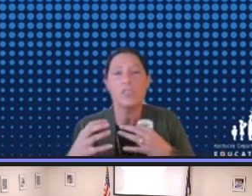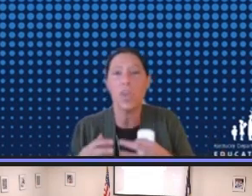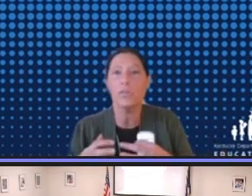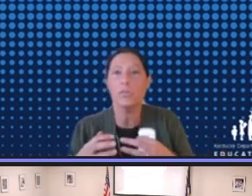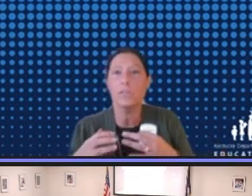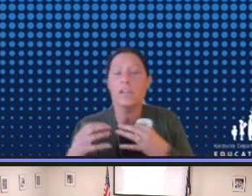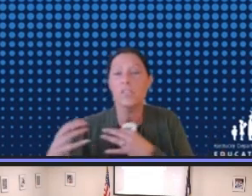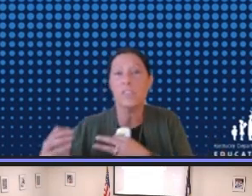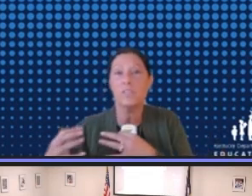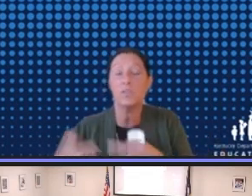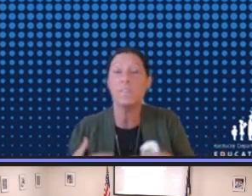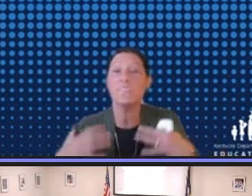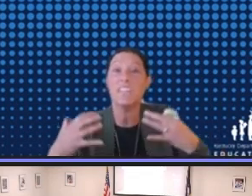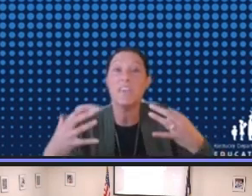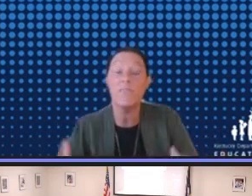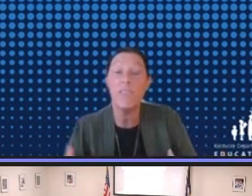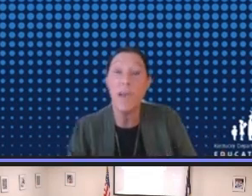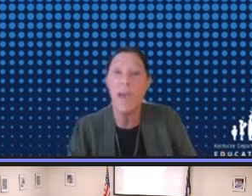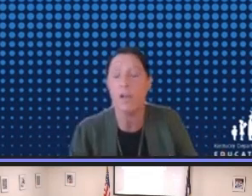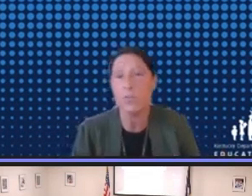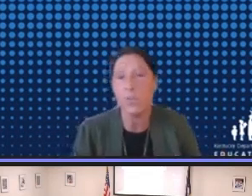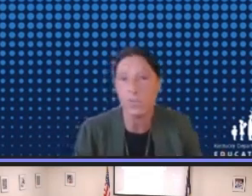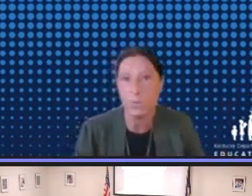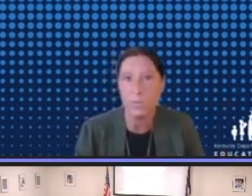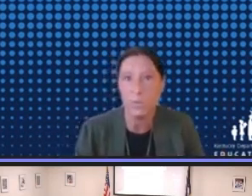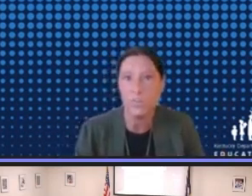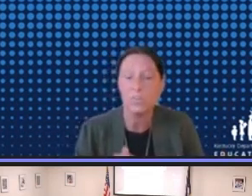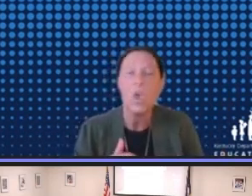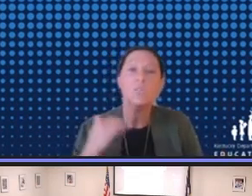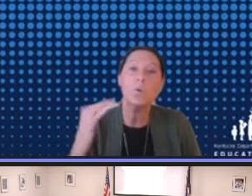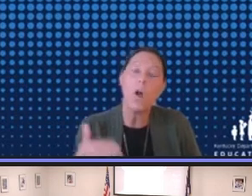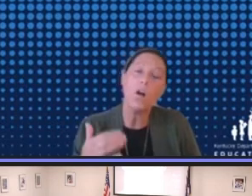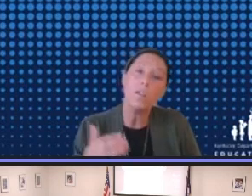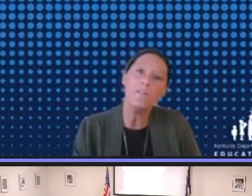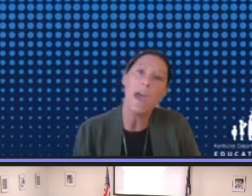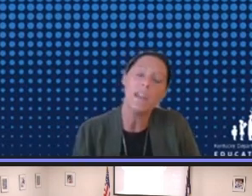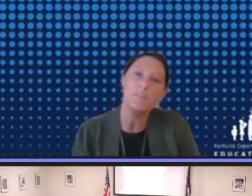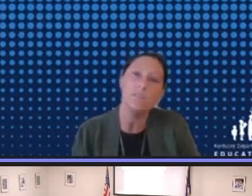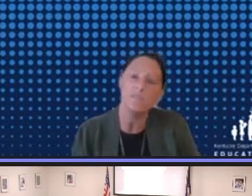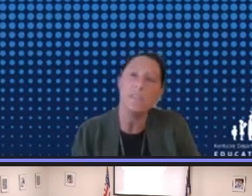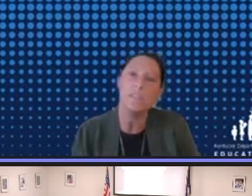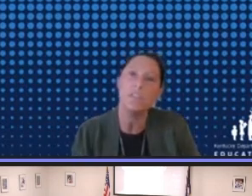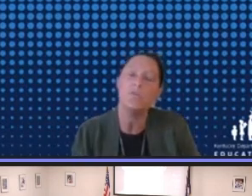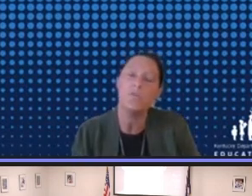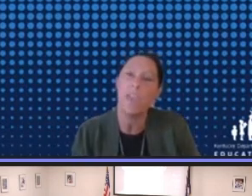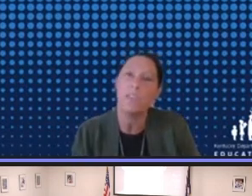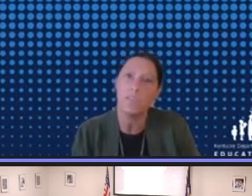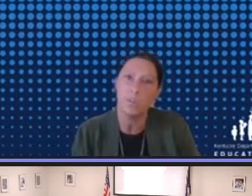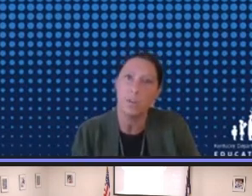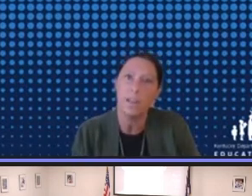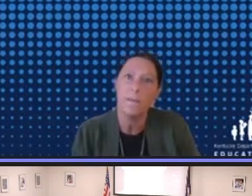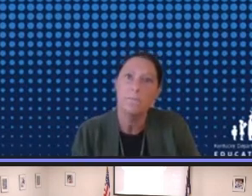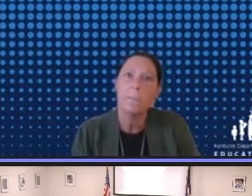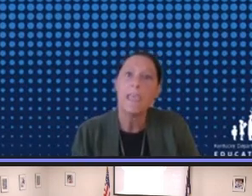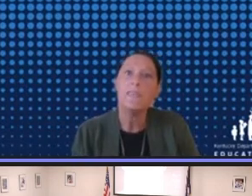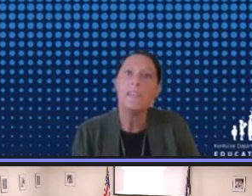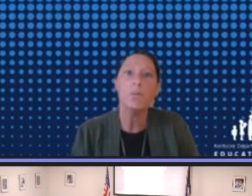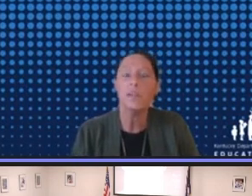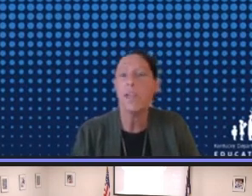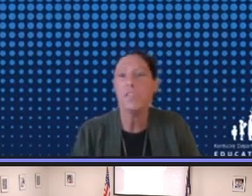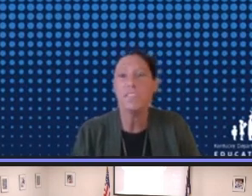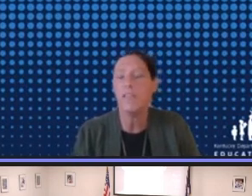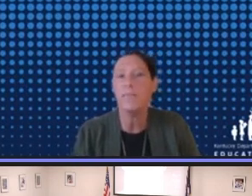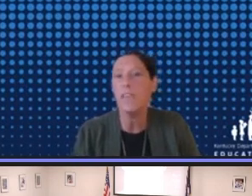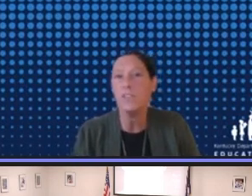other teachers, other leaders, and students, to give feedback on those resources. So all of that is built into phase 3. And